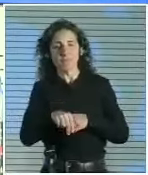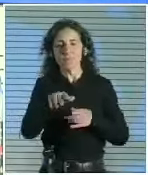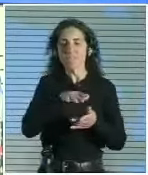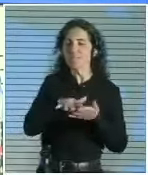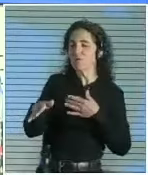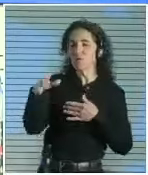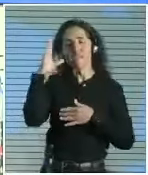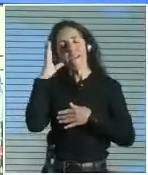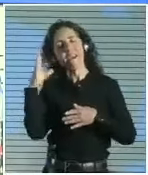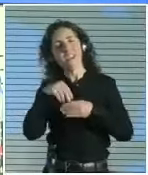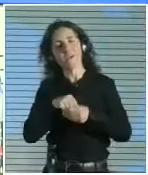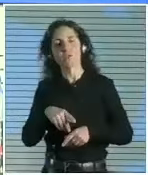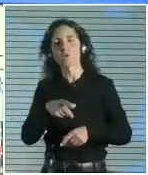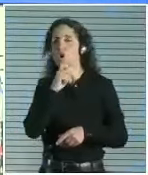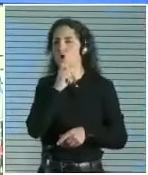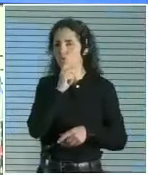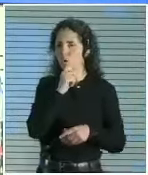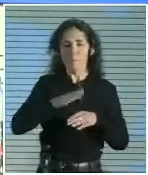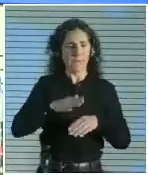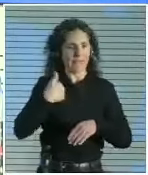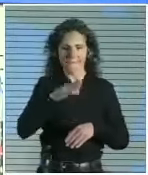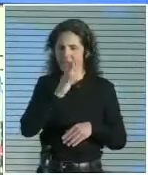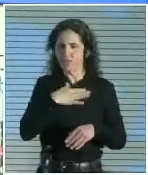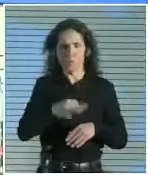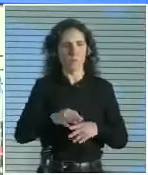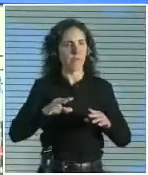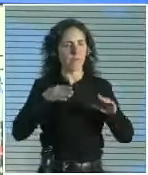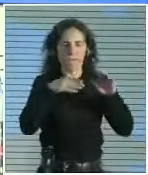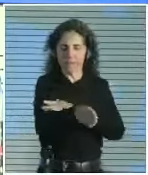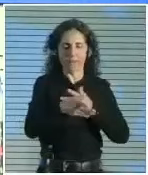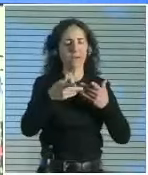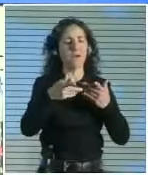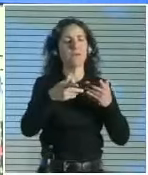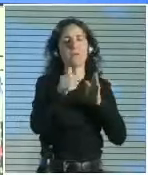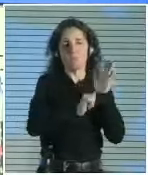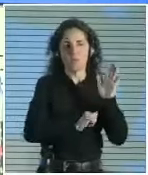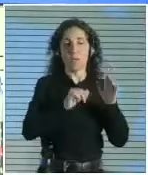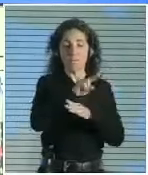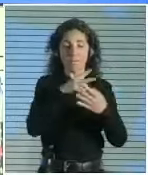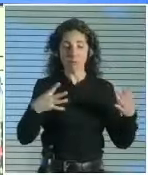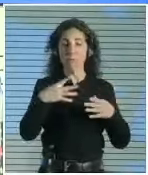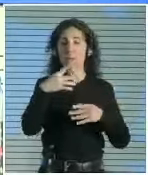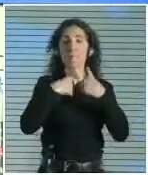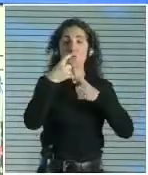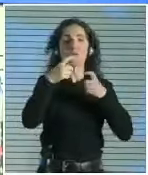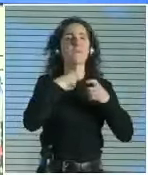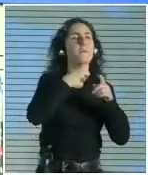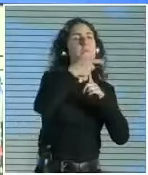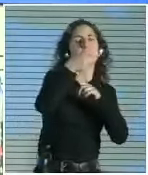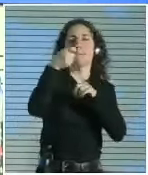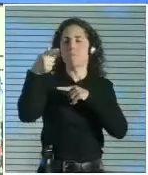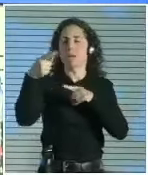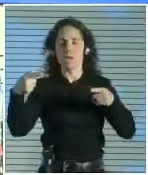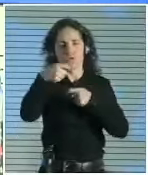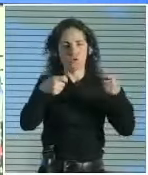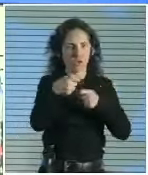program. So those 29 questions we share with our partners, we make them aware of it, we promote it, and with the